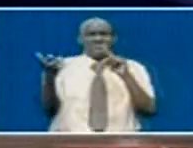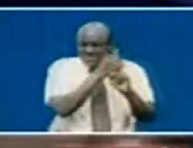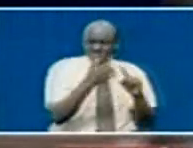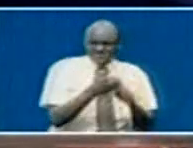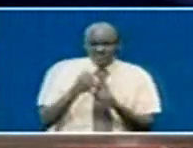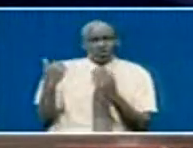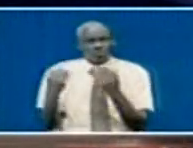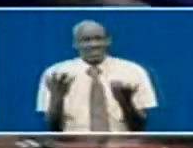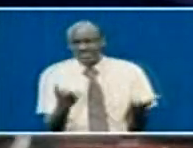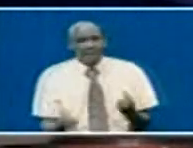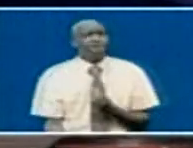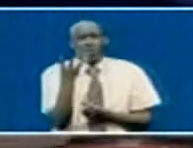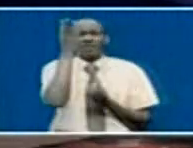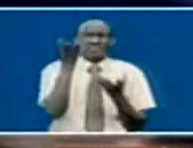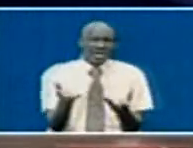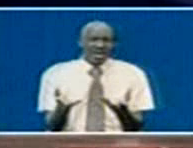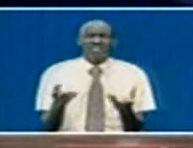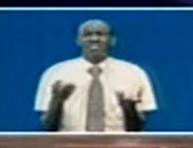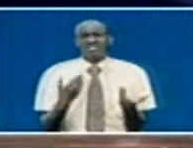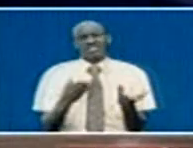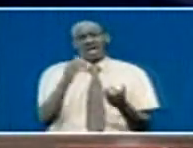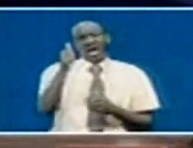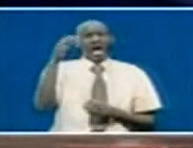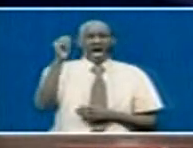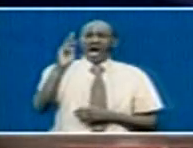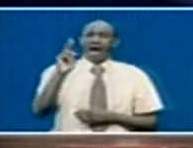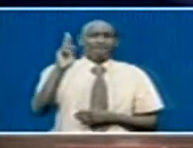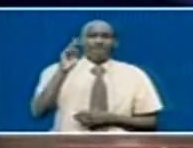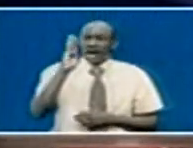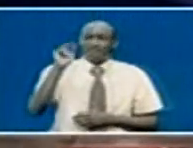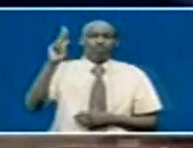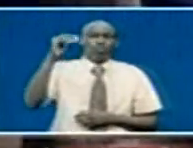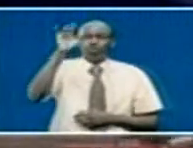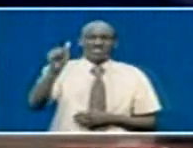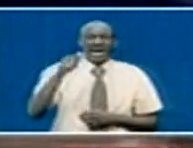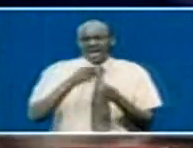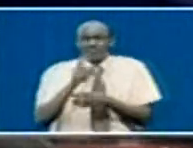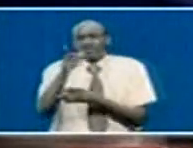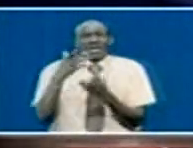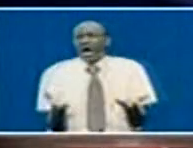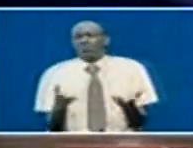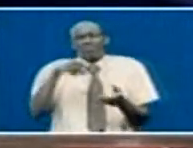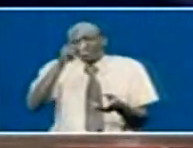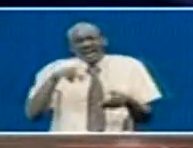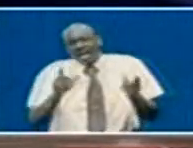and center, bombing the capital, Abuja. I mean, how, Ambassador? How have they been